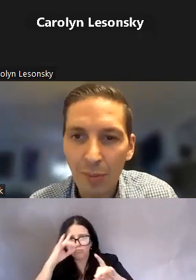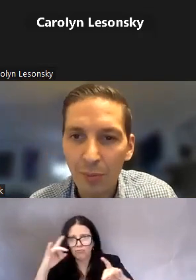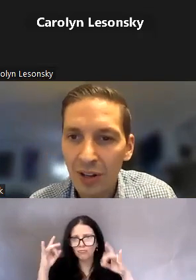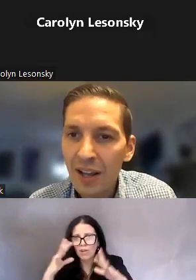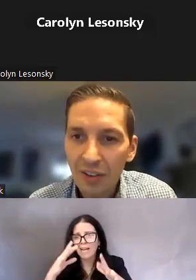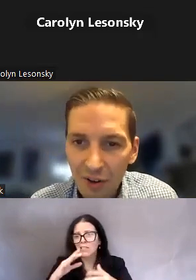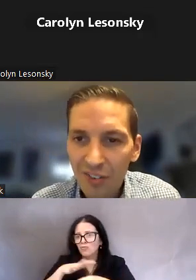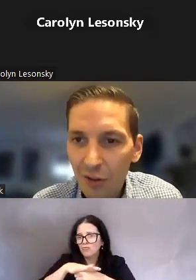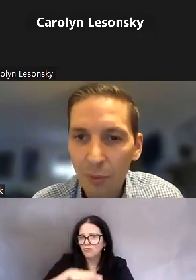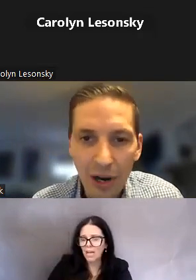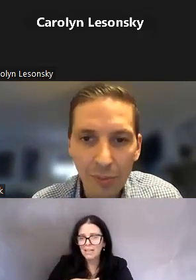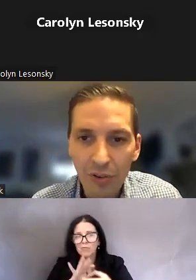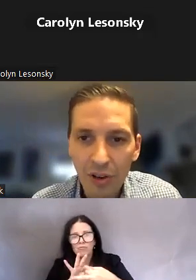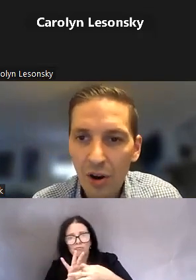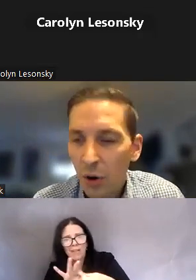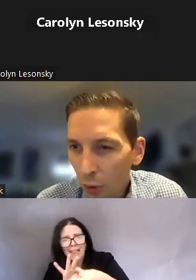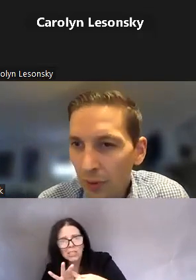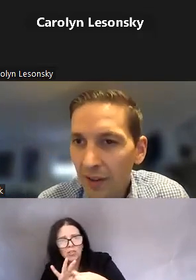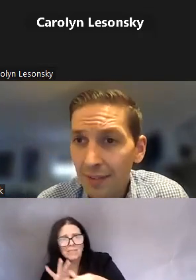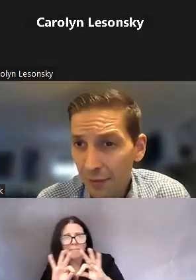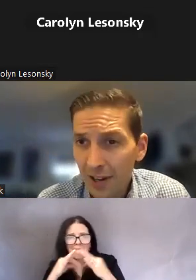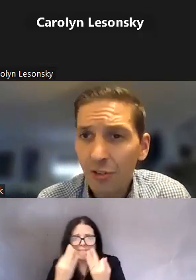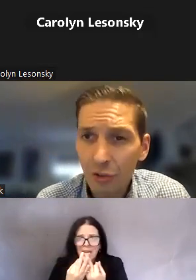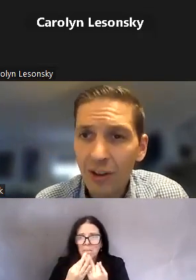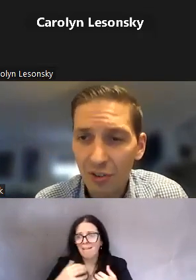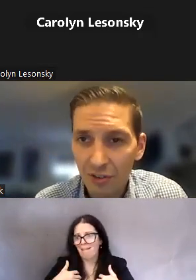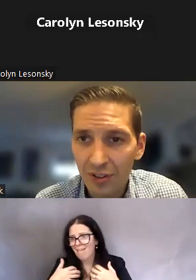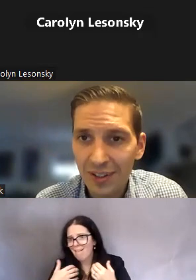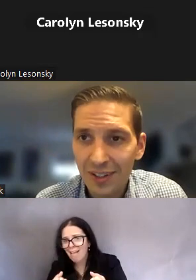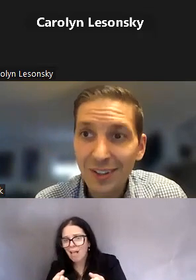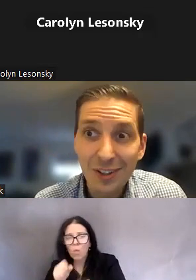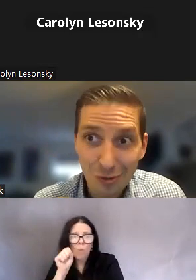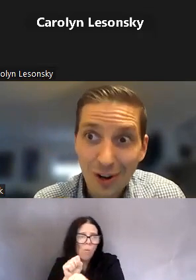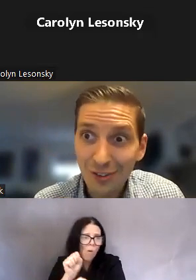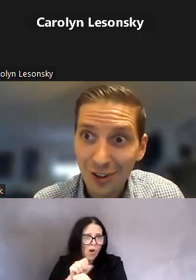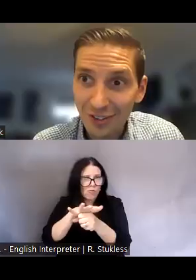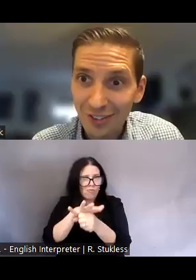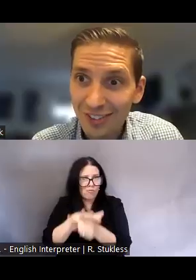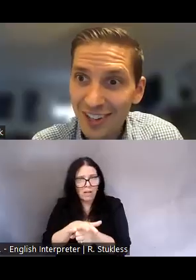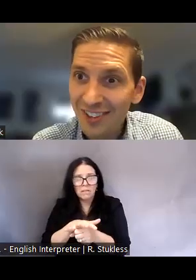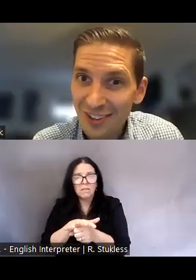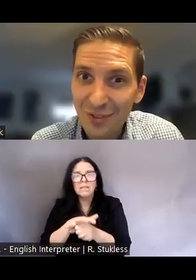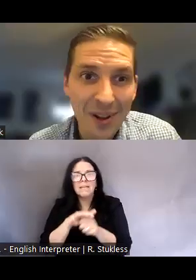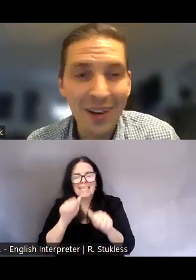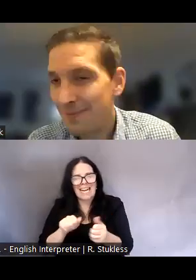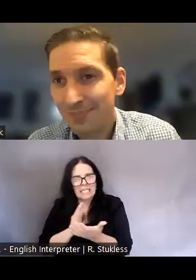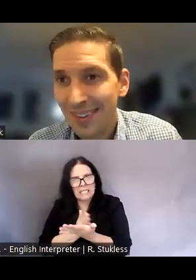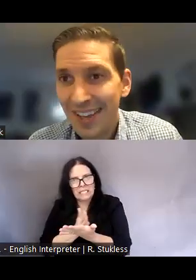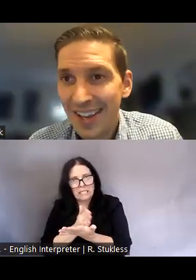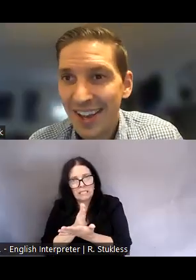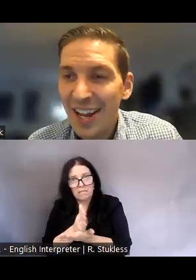relationship problems, serious health problems, or workplace or financial stressors, the chronic stressors that exist for